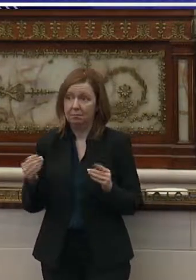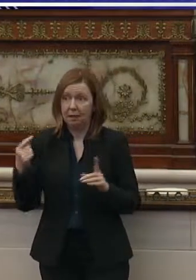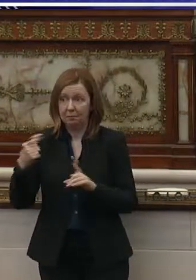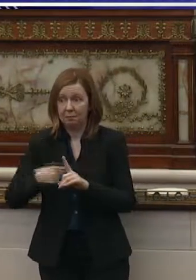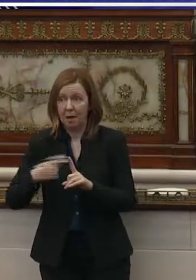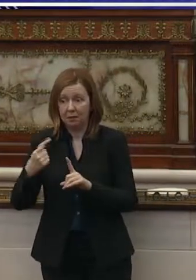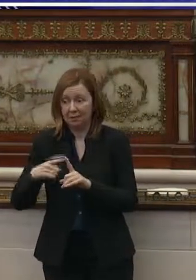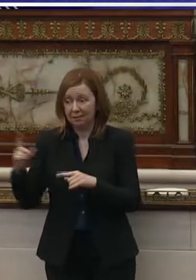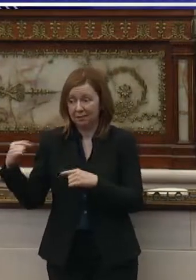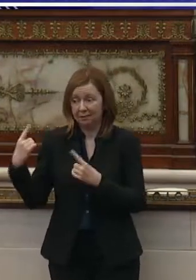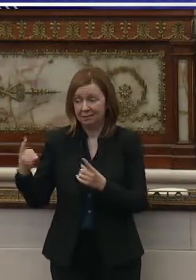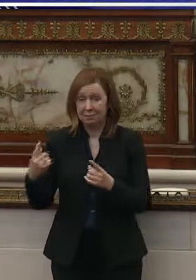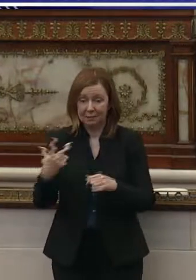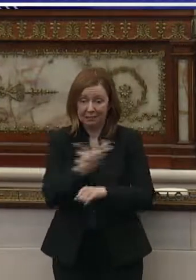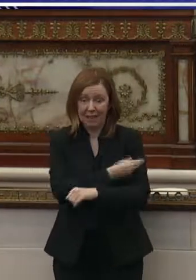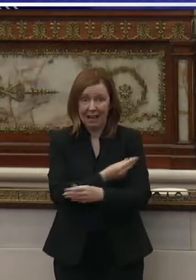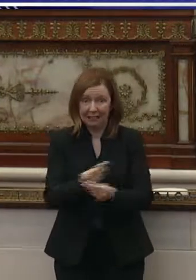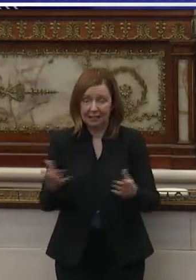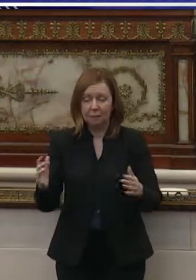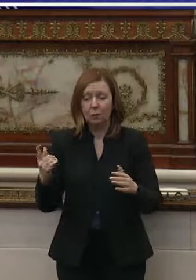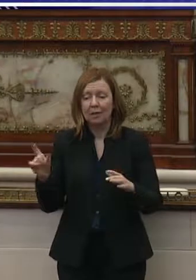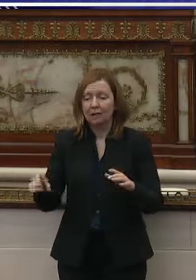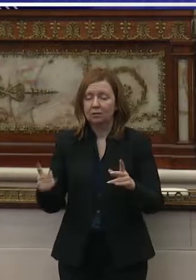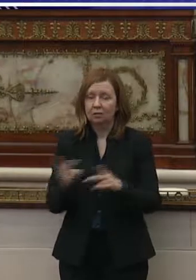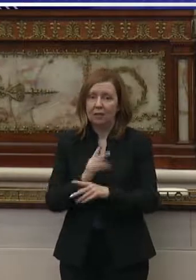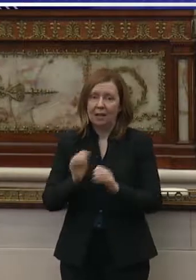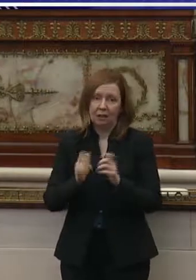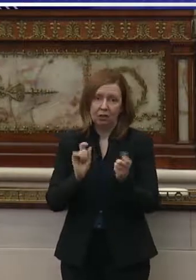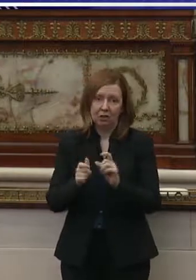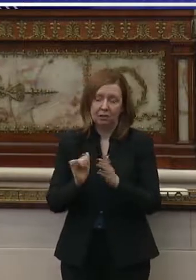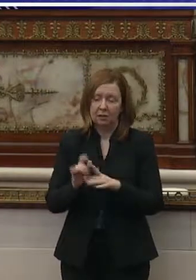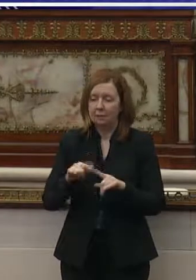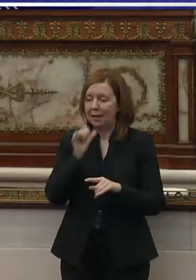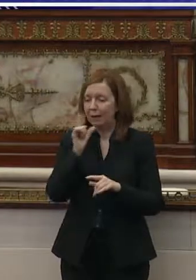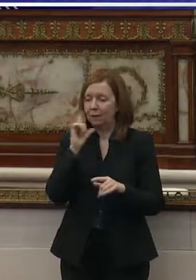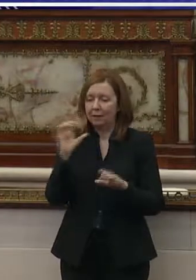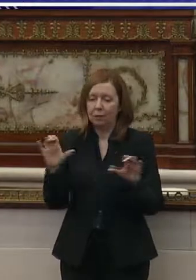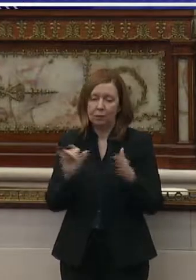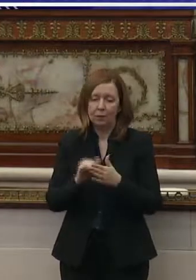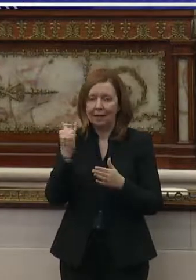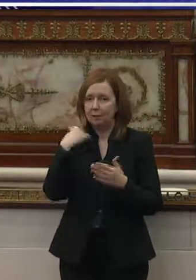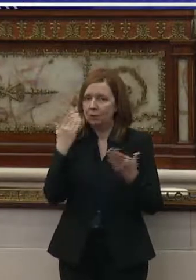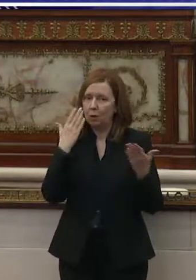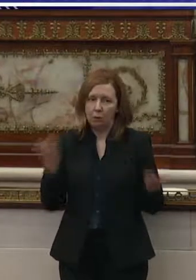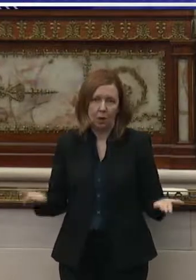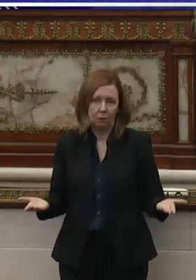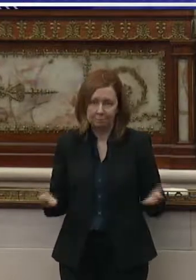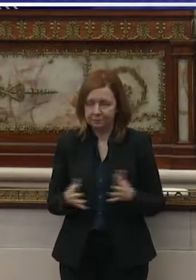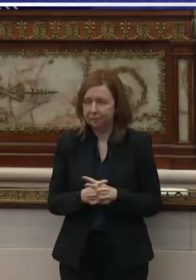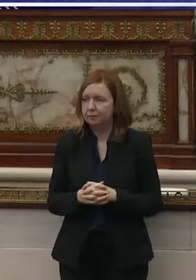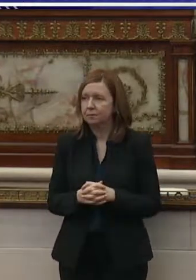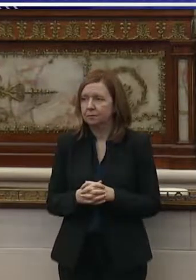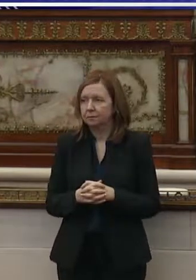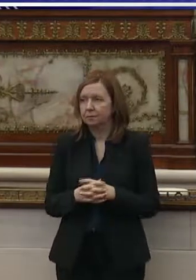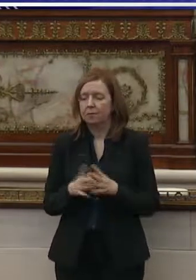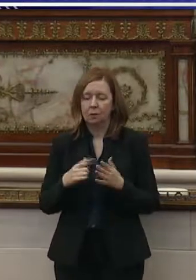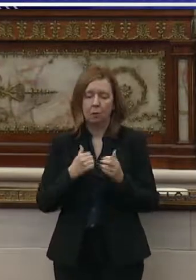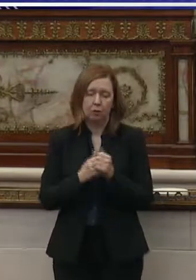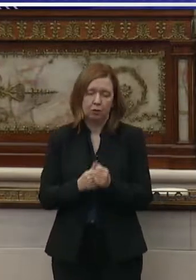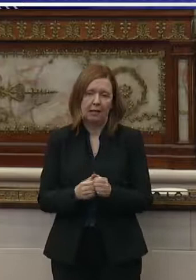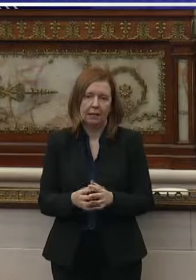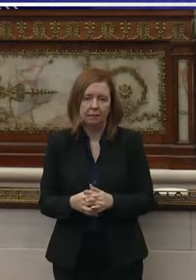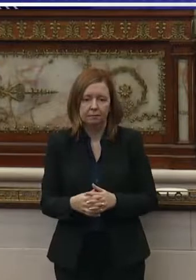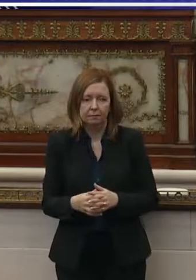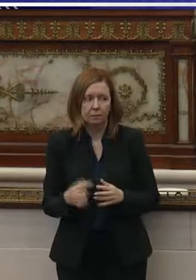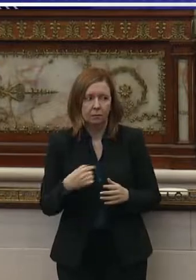in. We have to figure out how to change that, but I don't think we do it if we don't know what we're tracking.